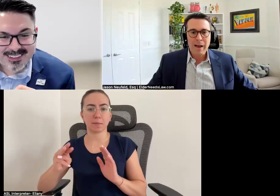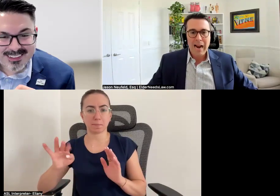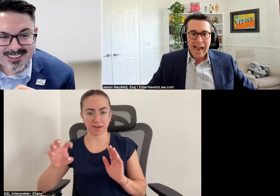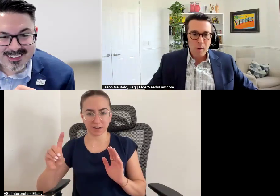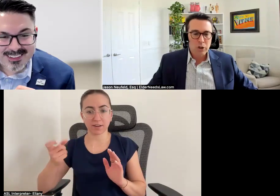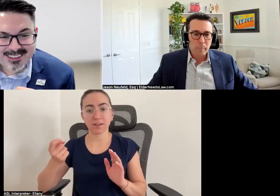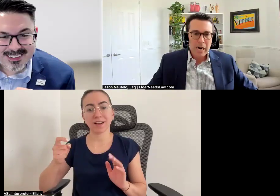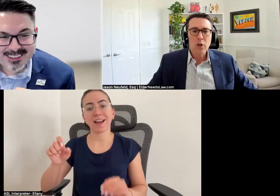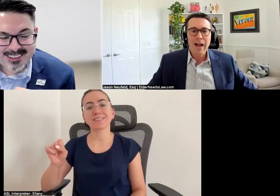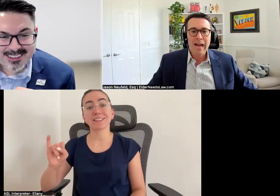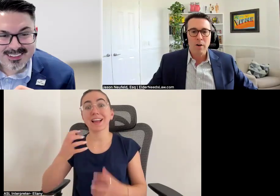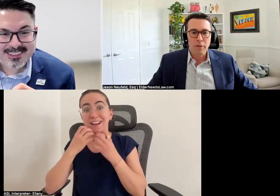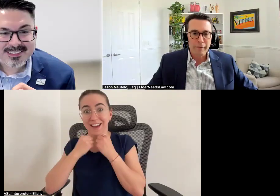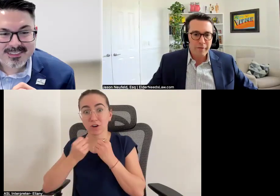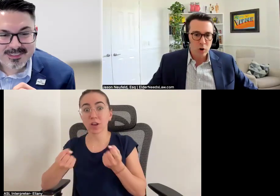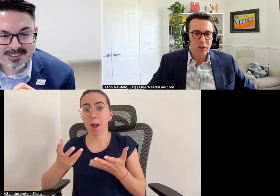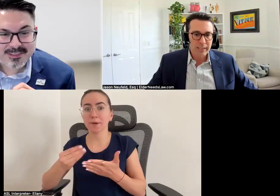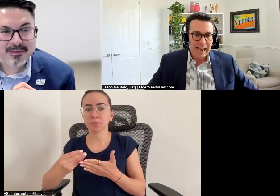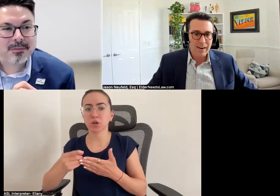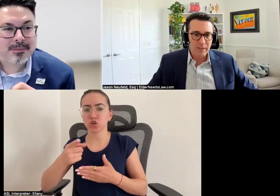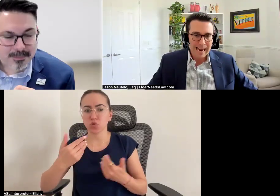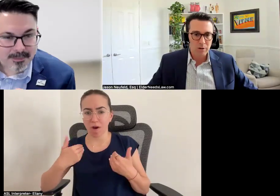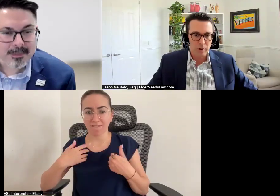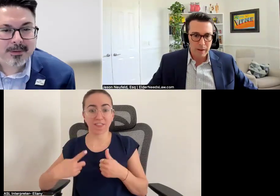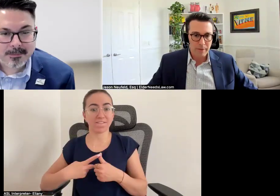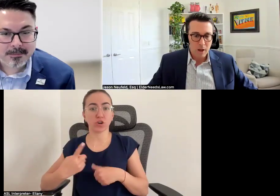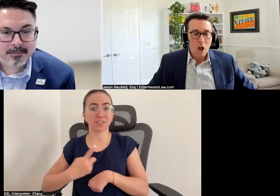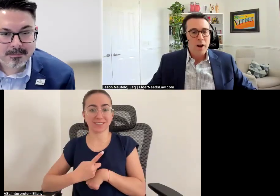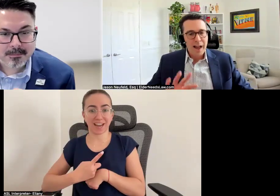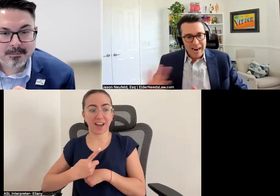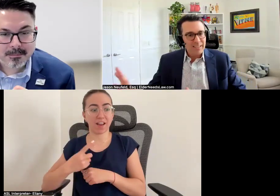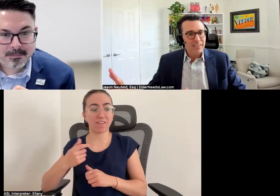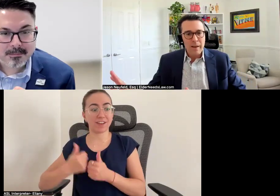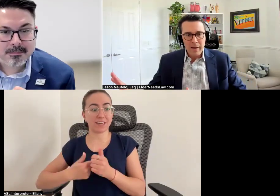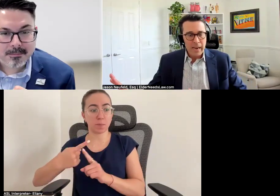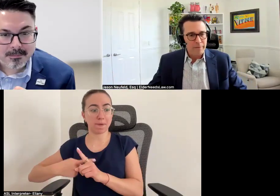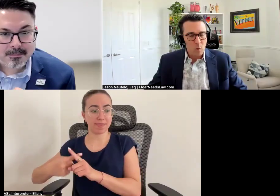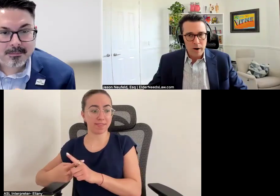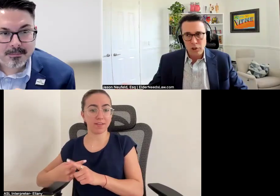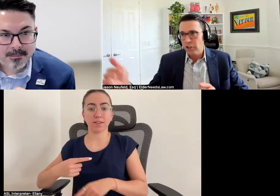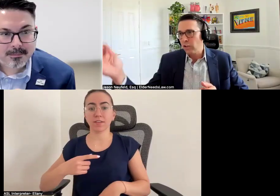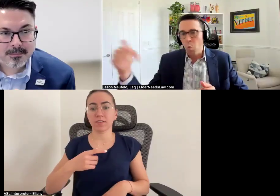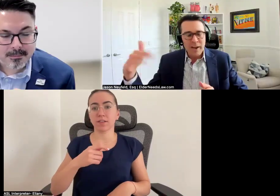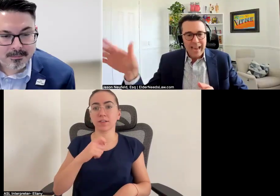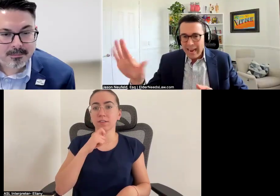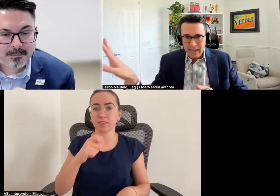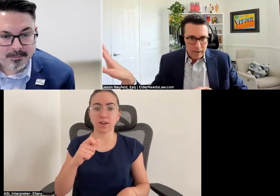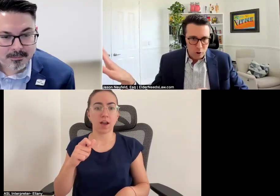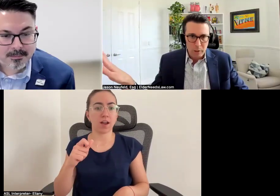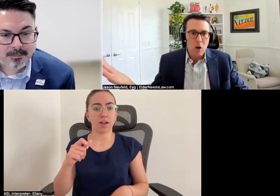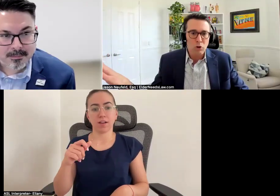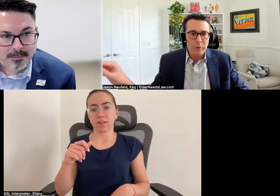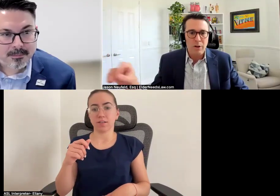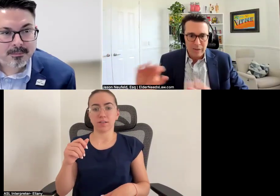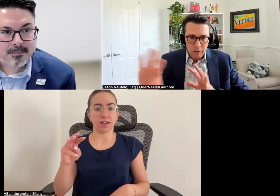cares about how much money you have on the first day of the calendar month. Non-SSI Medicaid in Florida just says one day, if